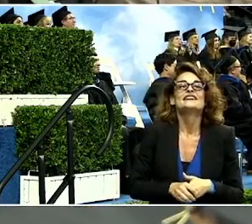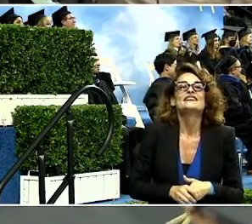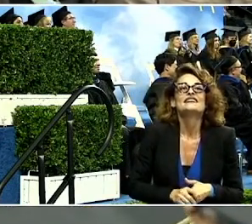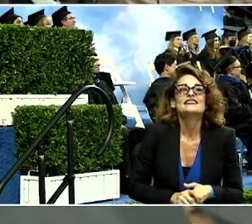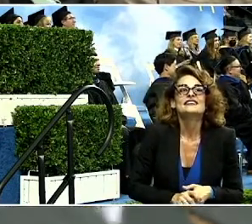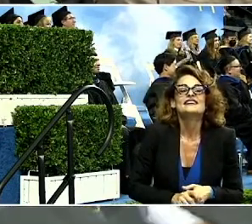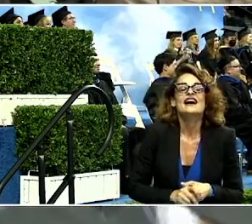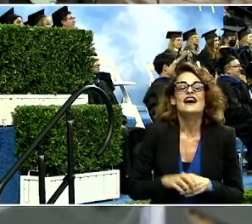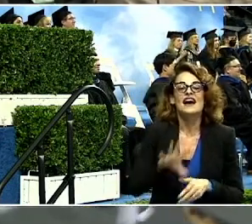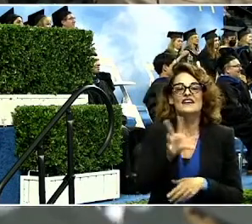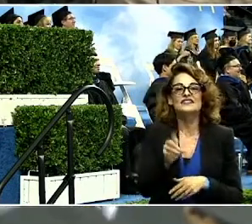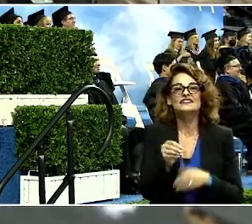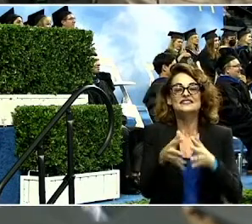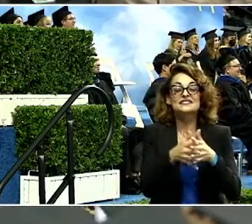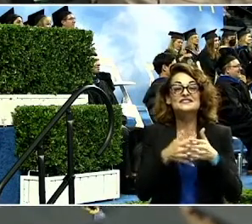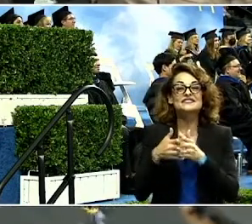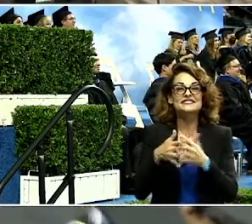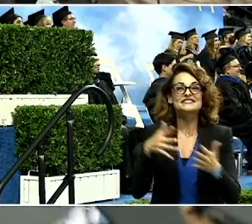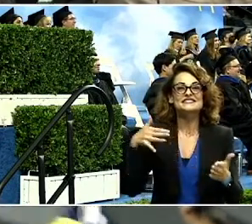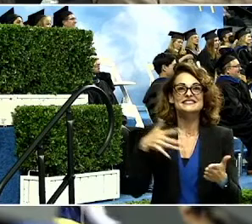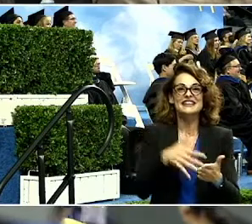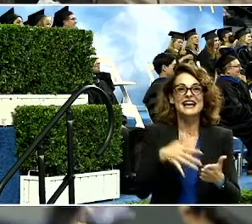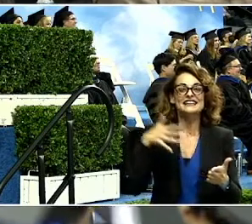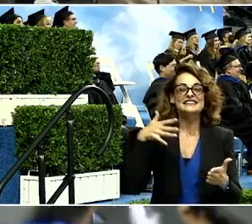African American studies,